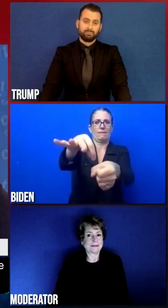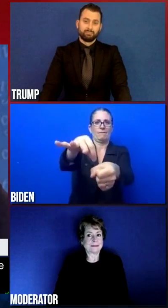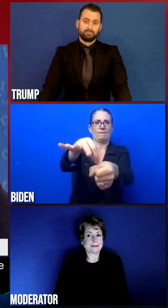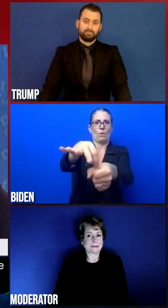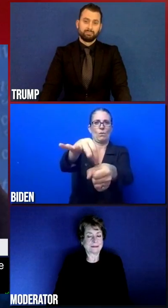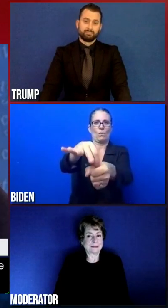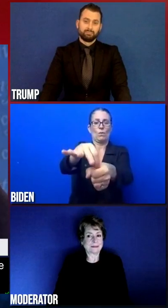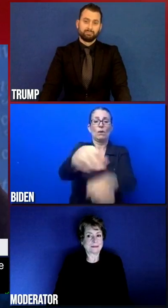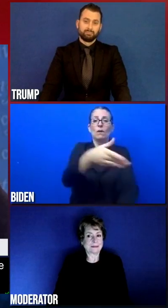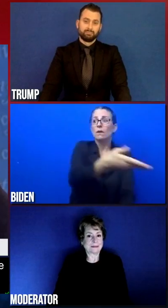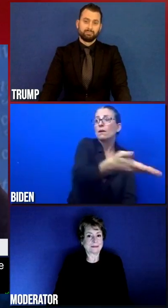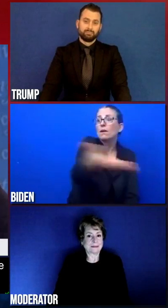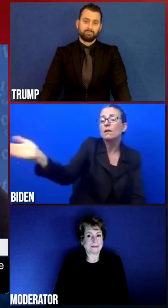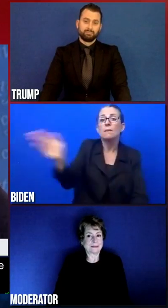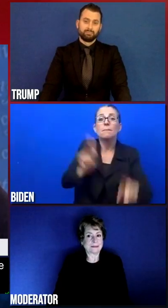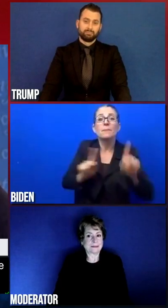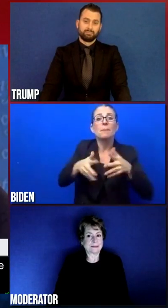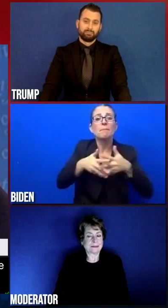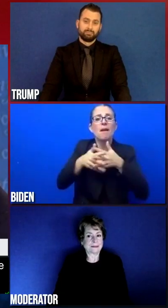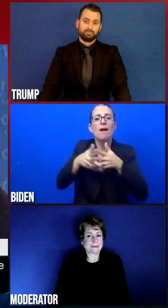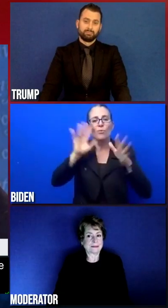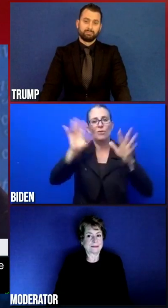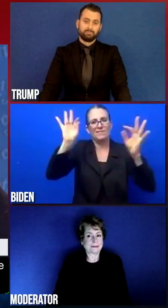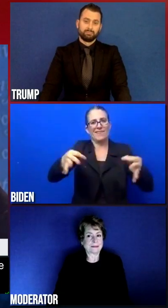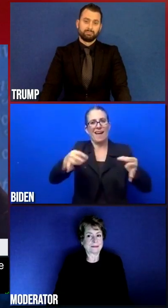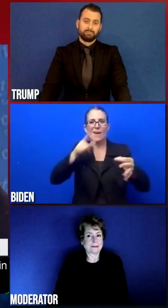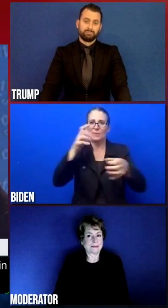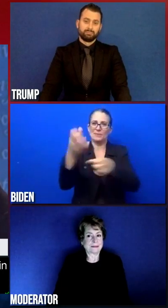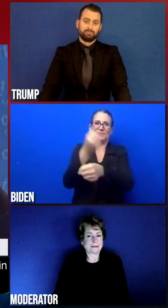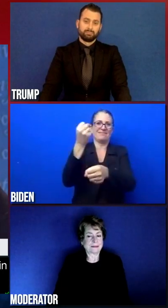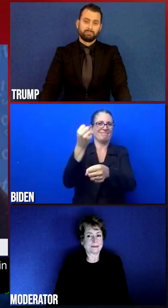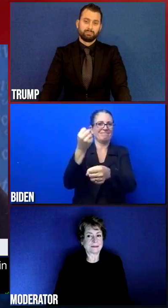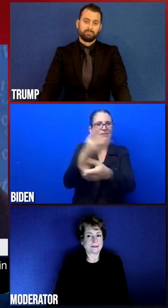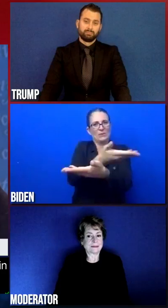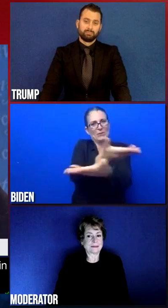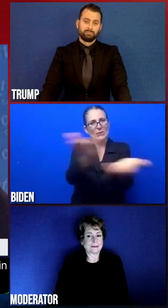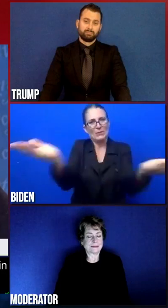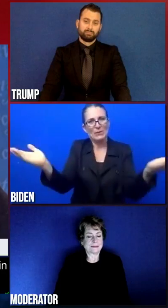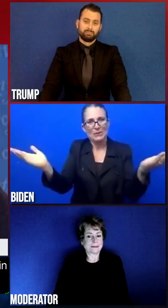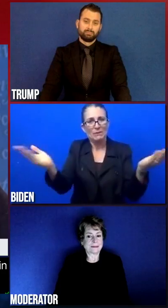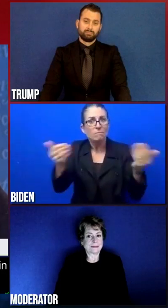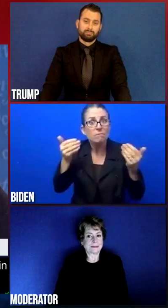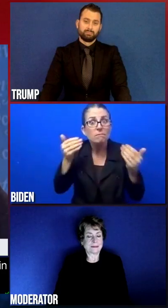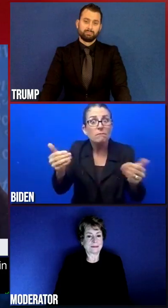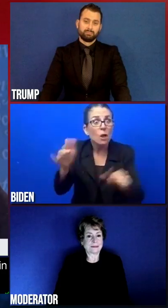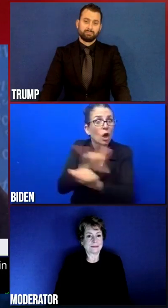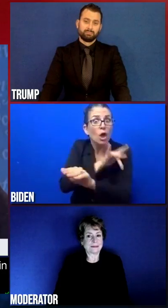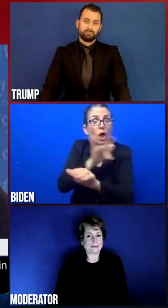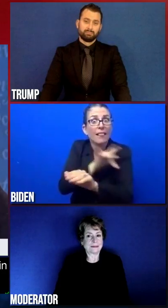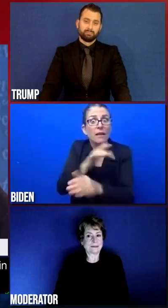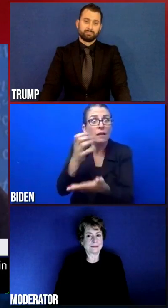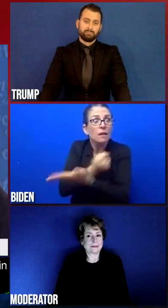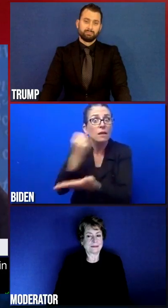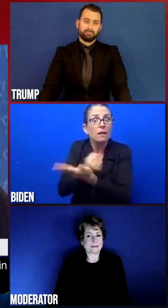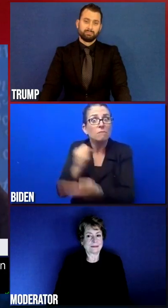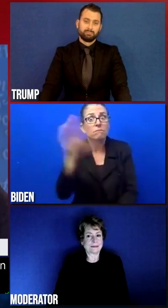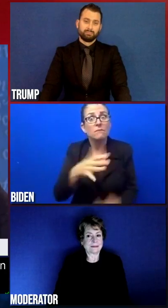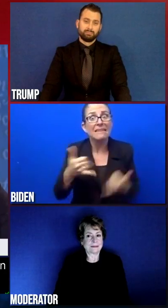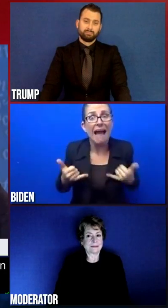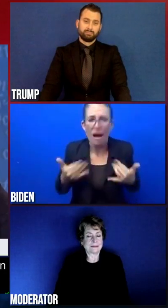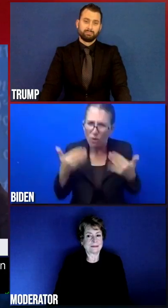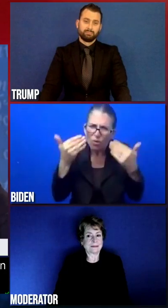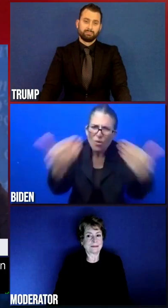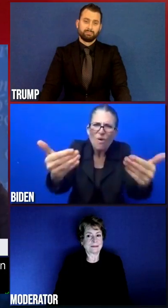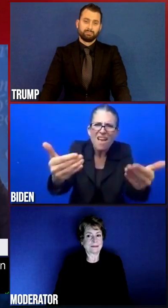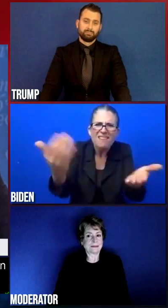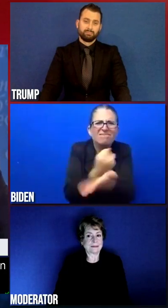able to vote early in your state, vote early. If you're able to vote in person, vote in person. Vote whatever way is the best way for you,